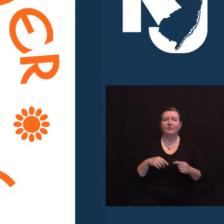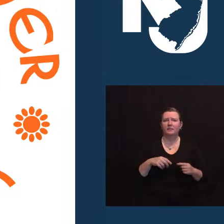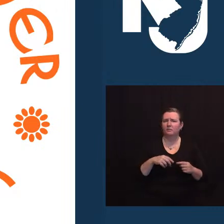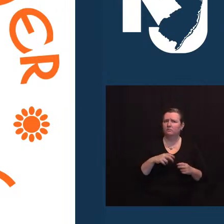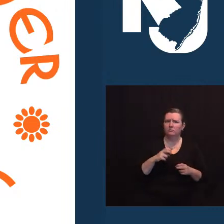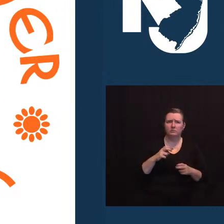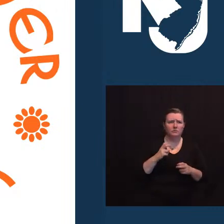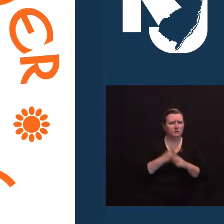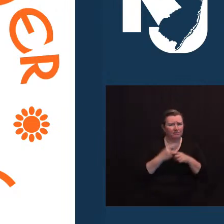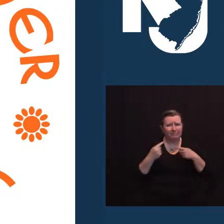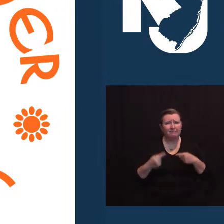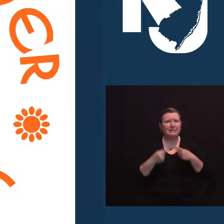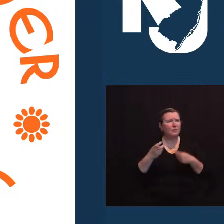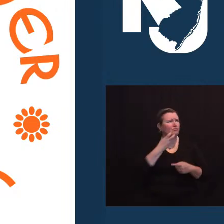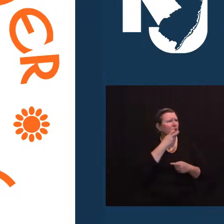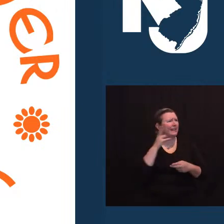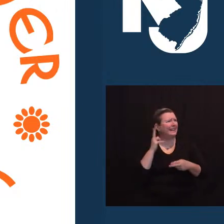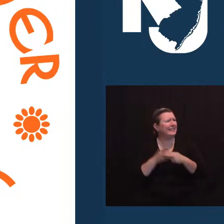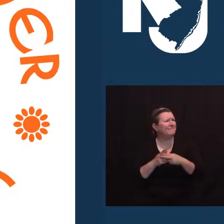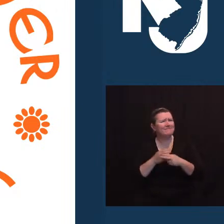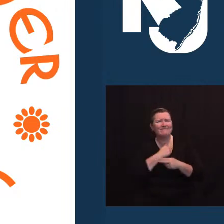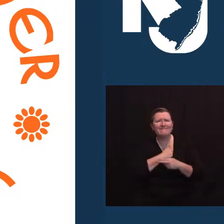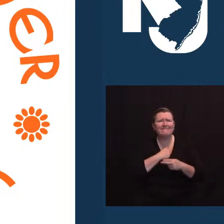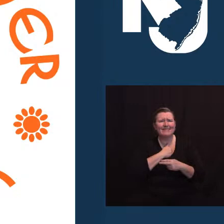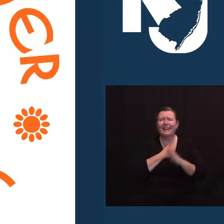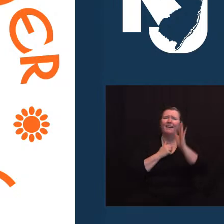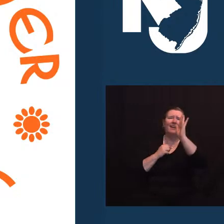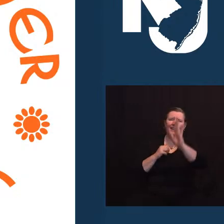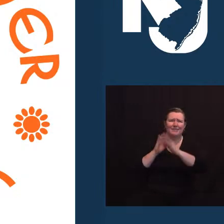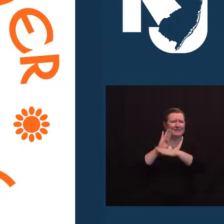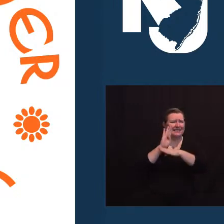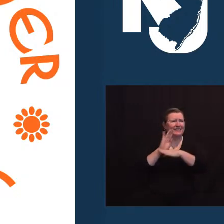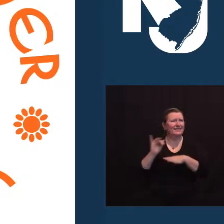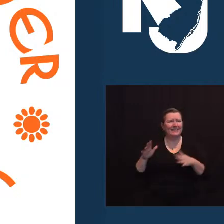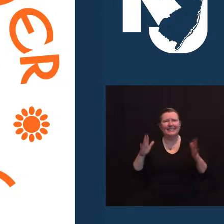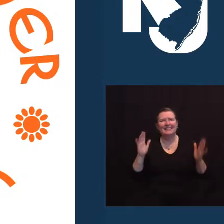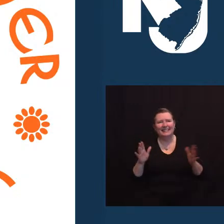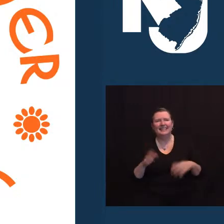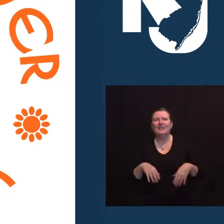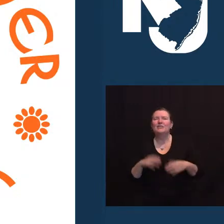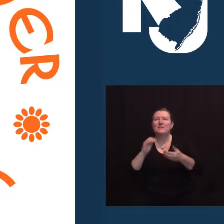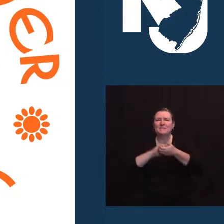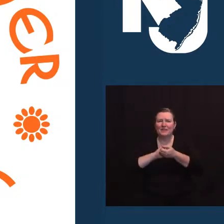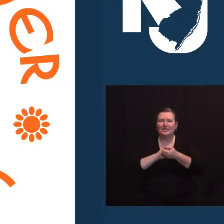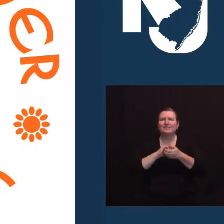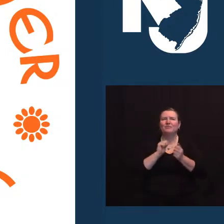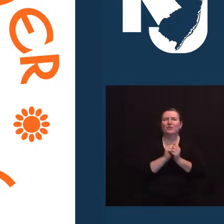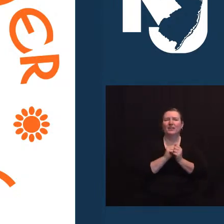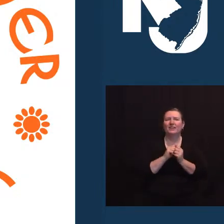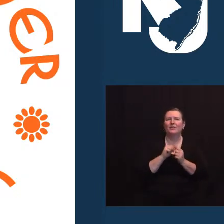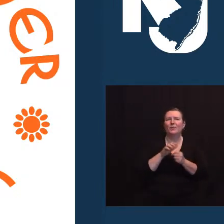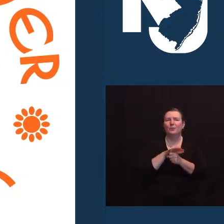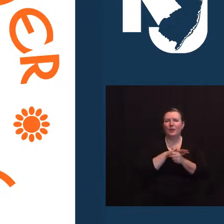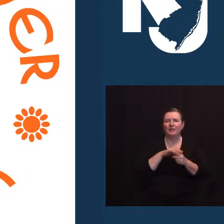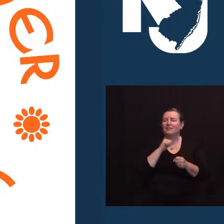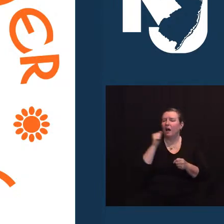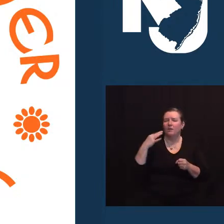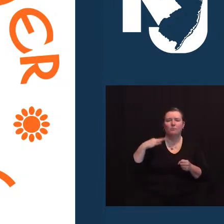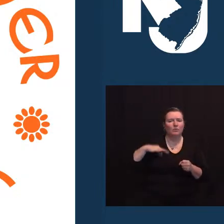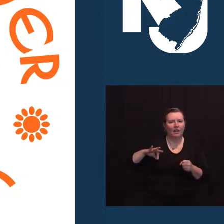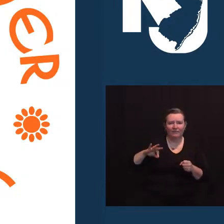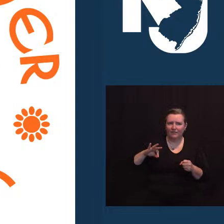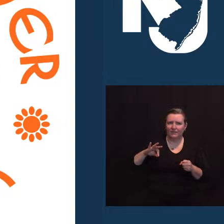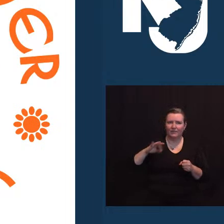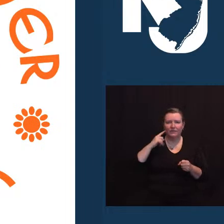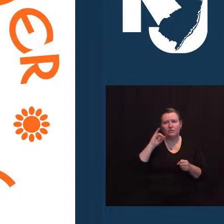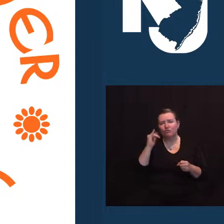Wildflower, are also partnering with a local nonprofit to open a community center for restaurant job training, a project that will also allow them to